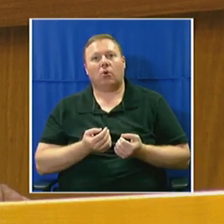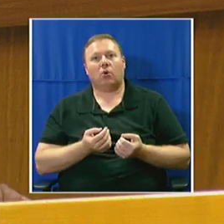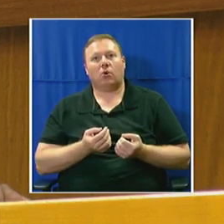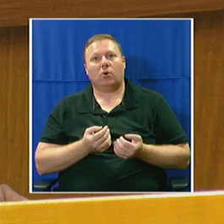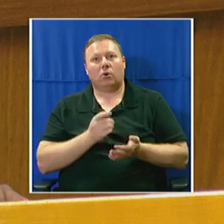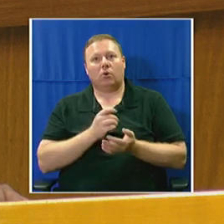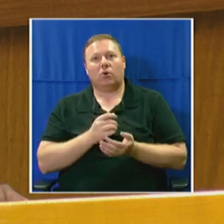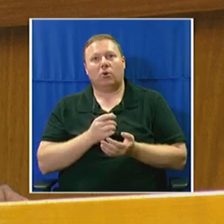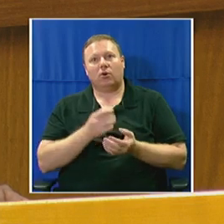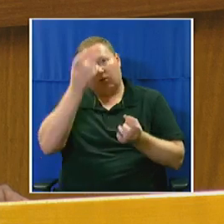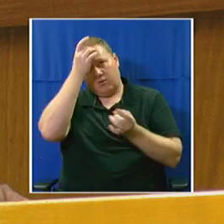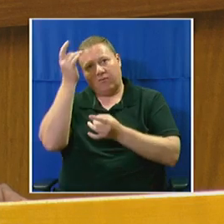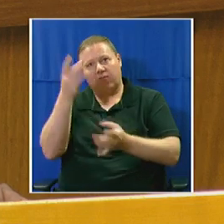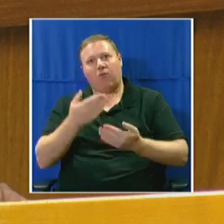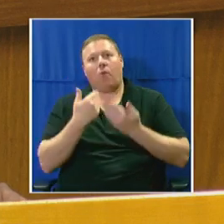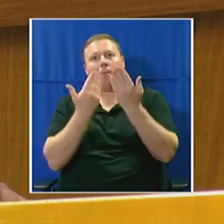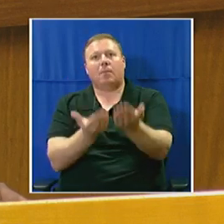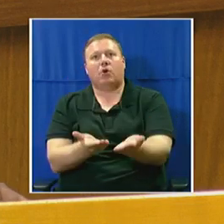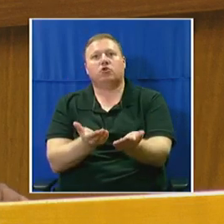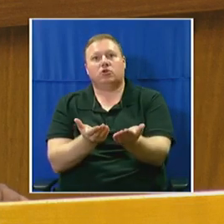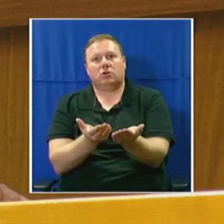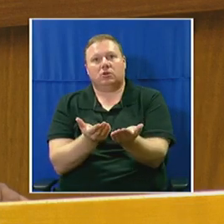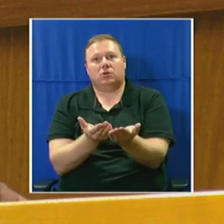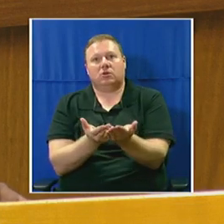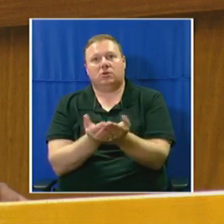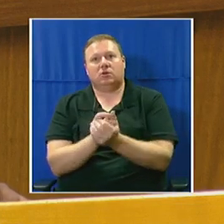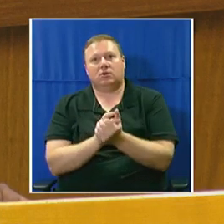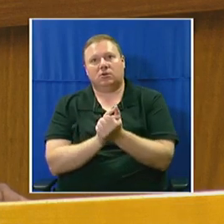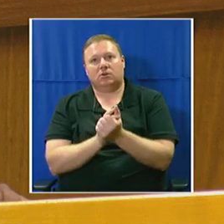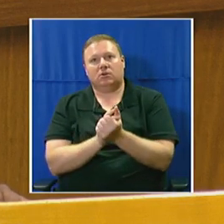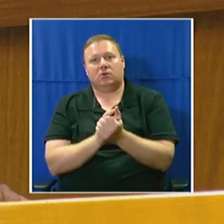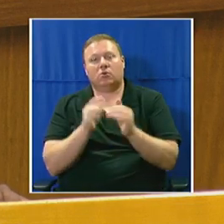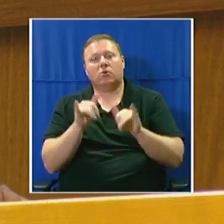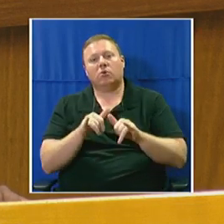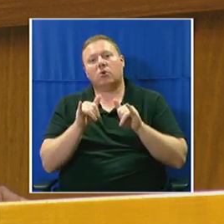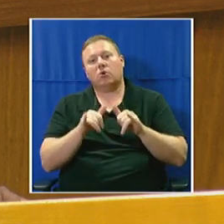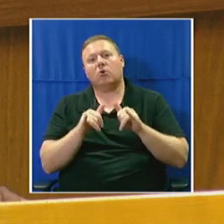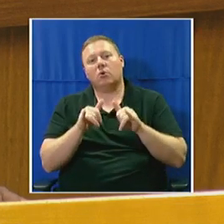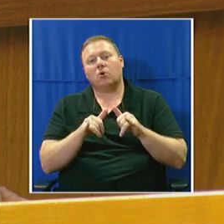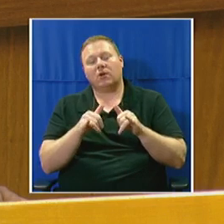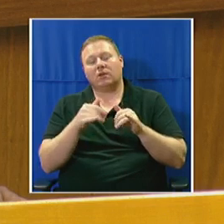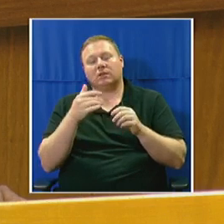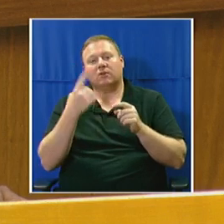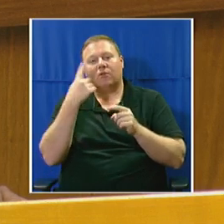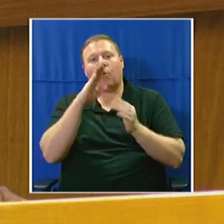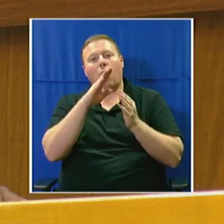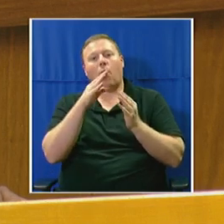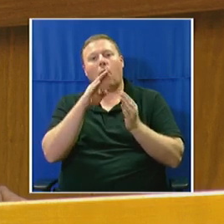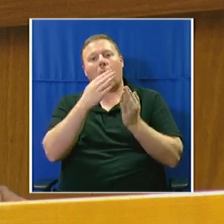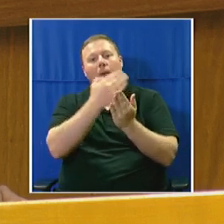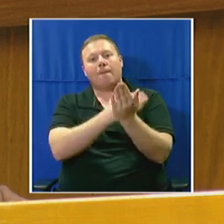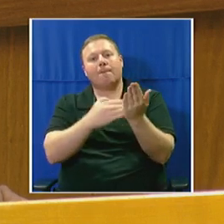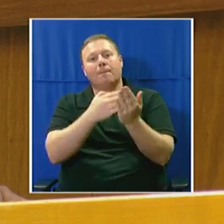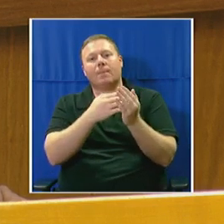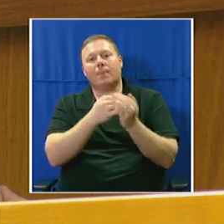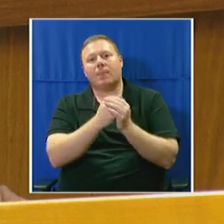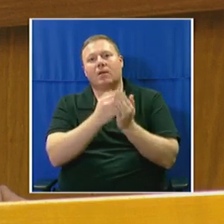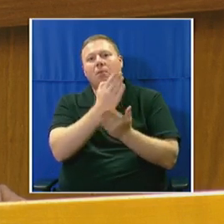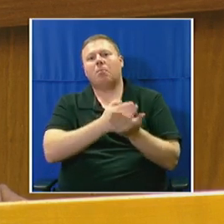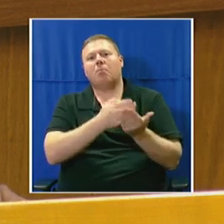August 2019 in order to allow agent interdict to be had in part A of her notice